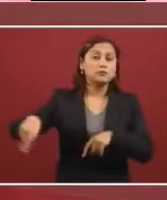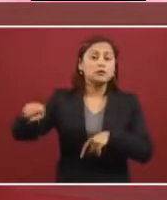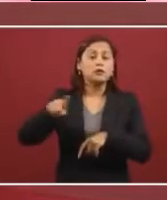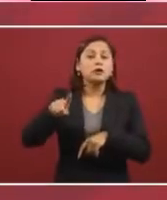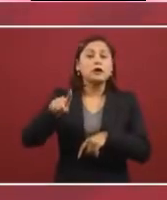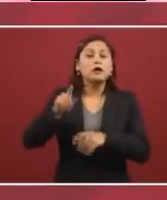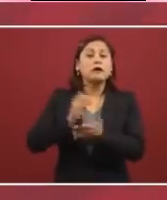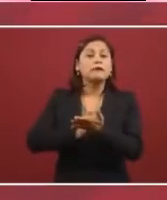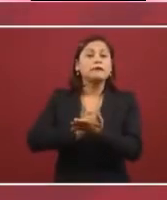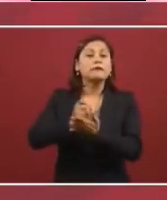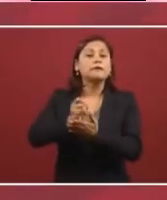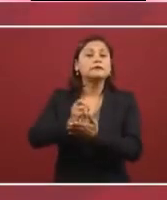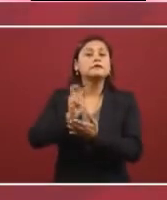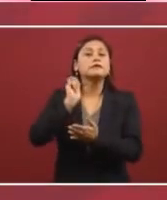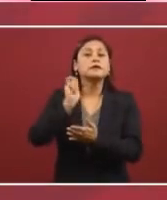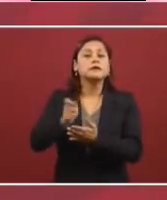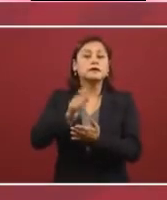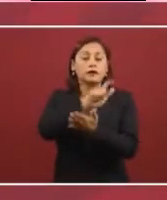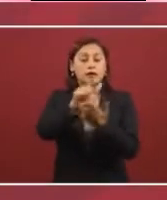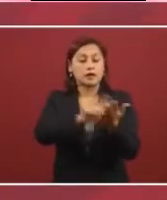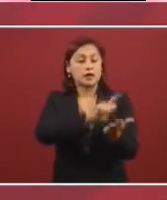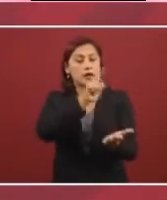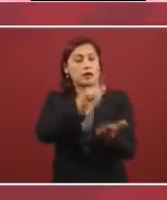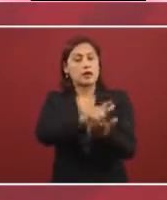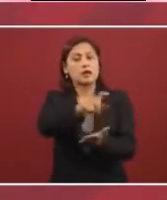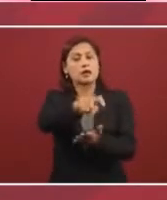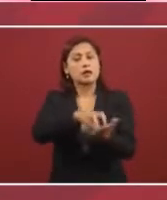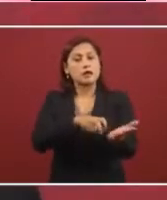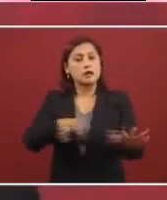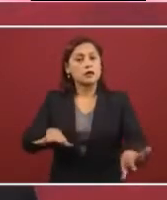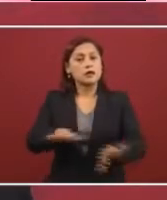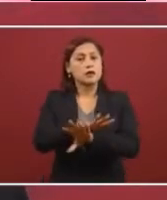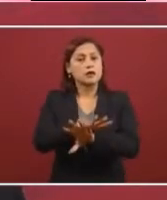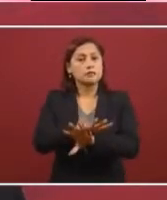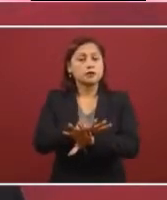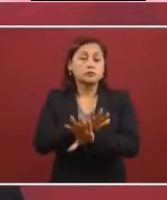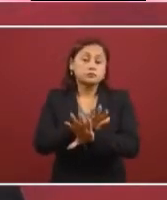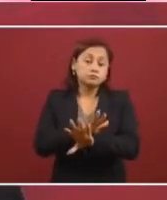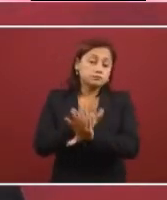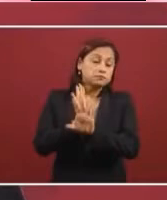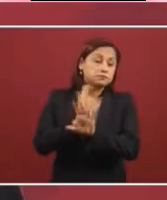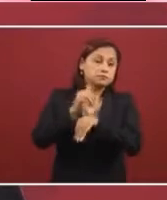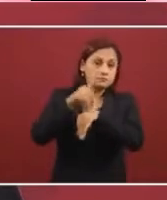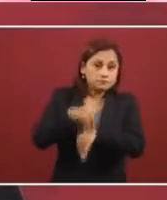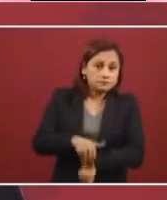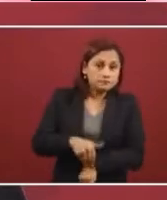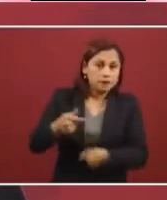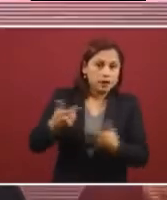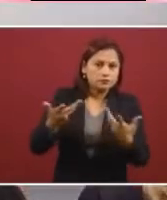decides that they modify the laws, we'll do it.